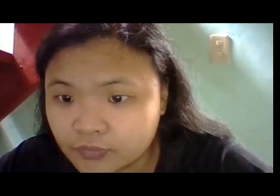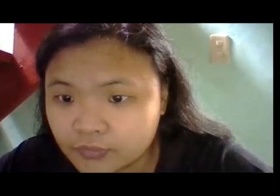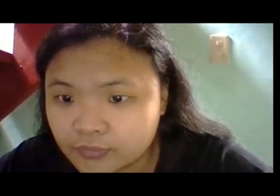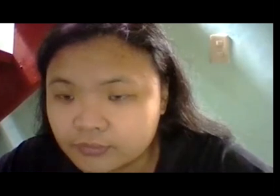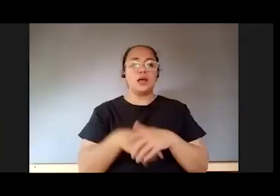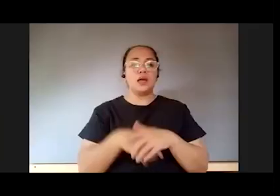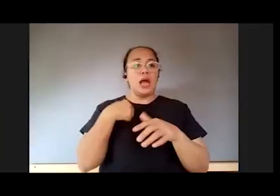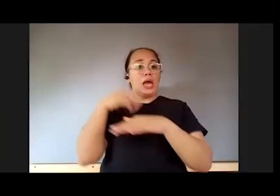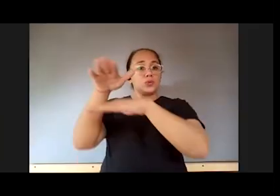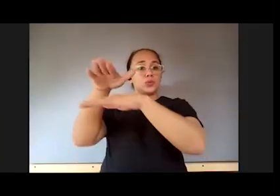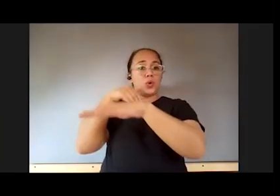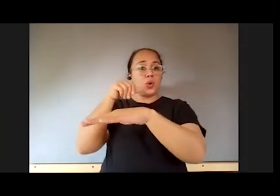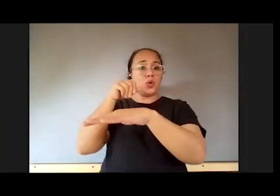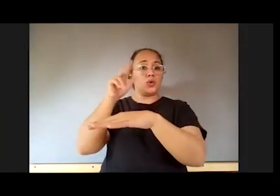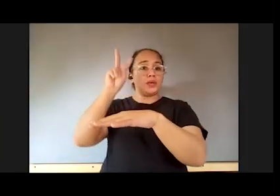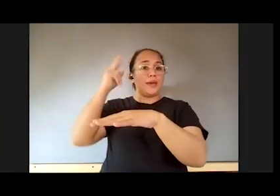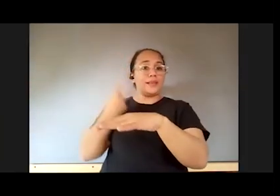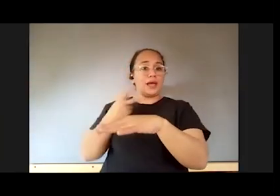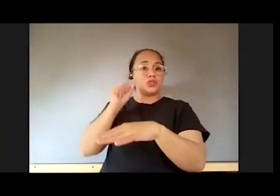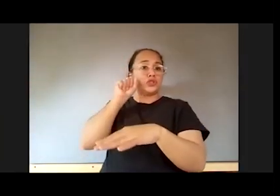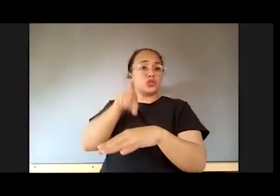sister. Which one? 1, 2, or 3?